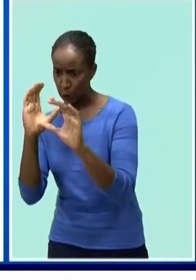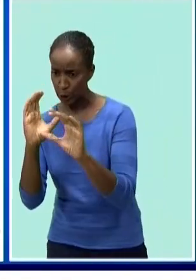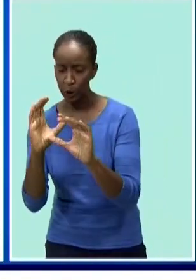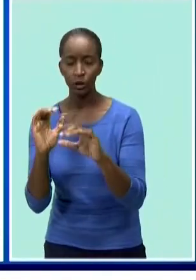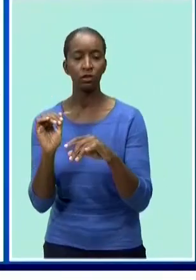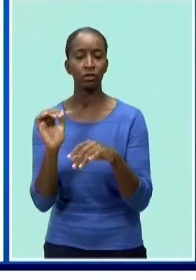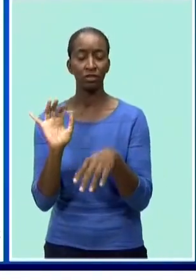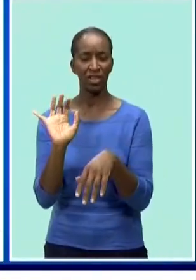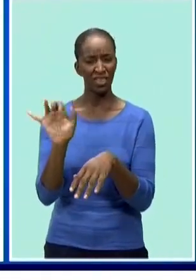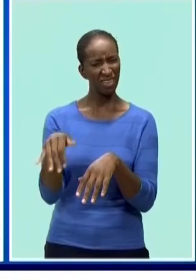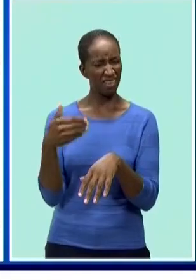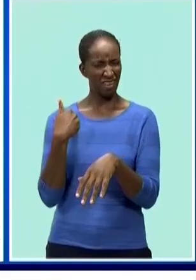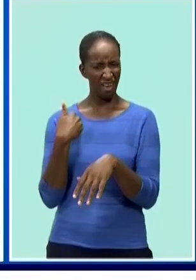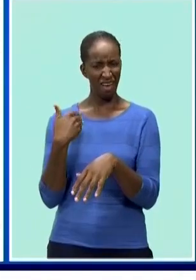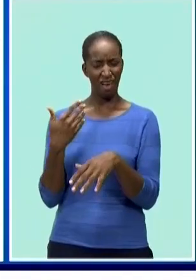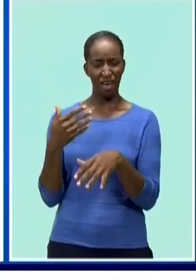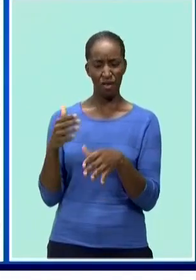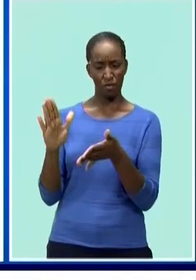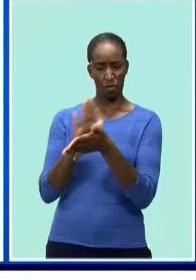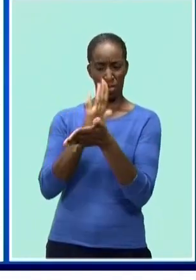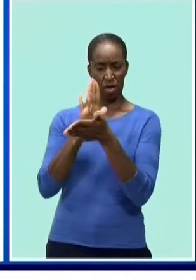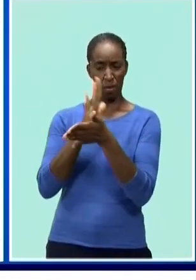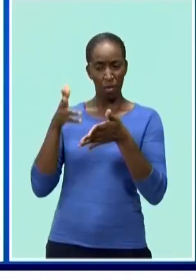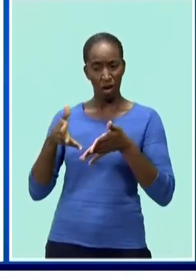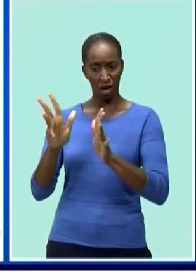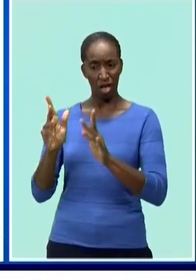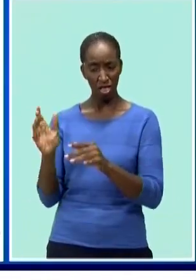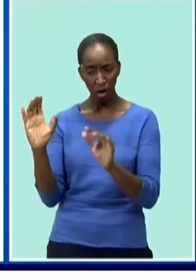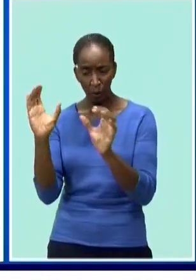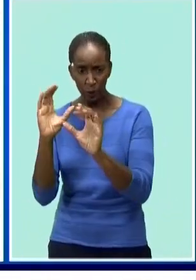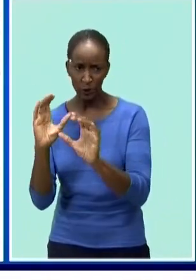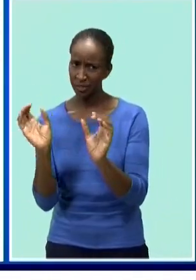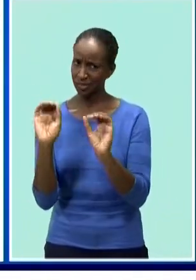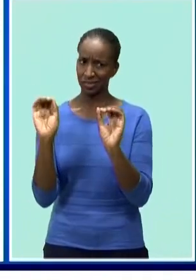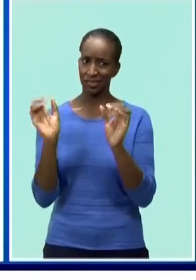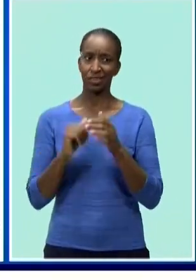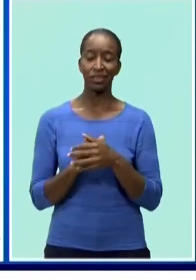claimed his appearance on stage with Jamaican reggae artist Buju Banton was a PR campaign.